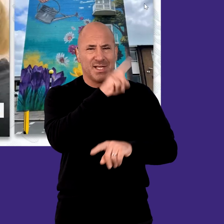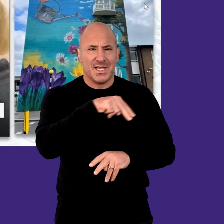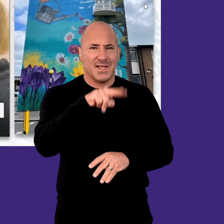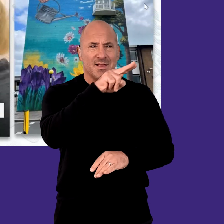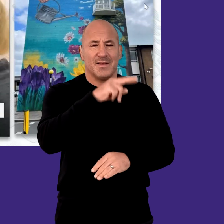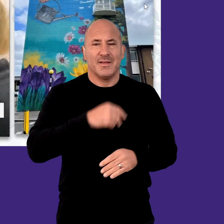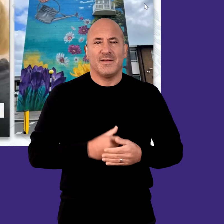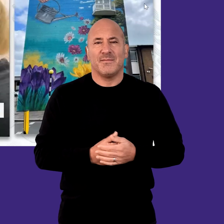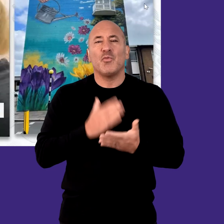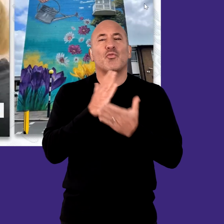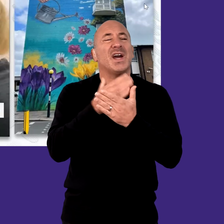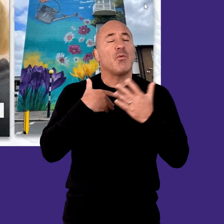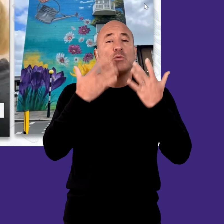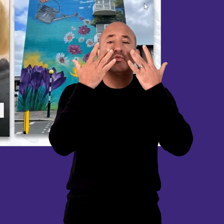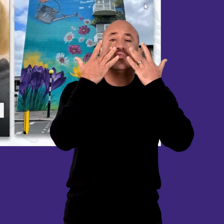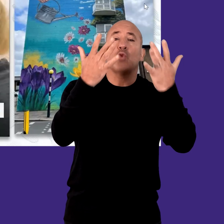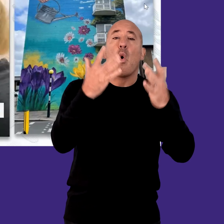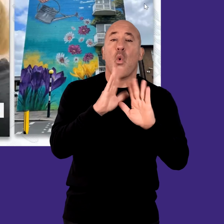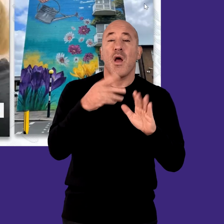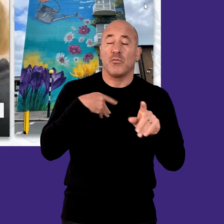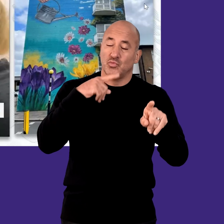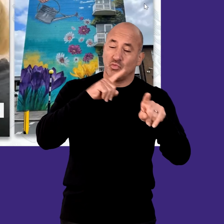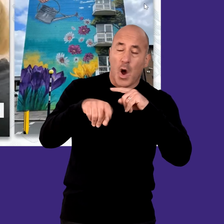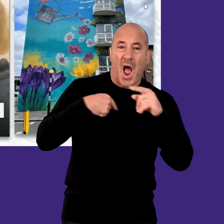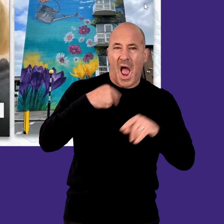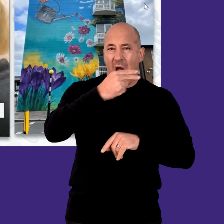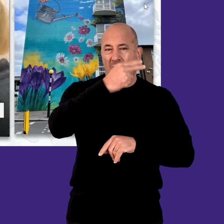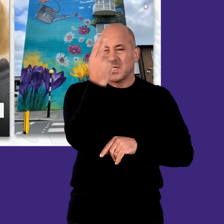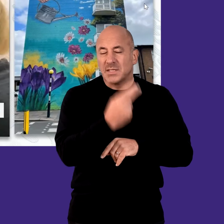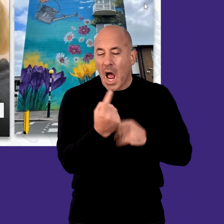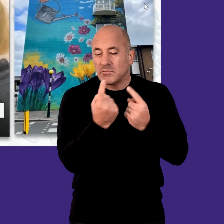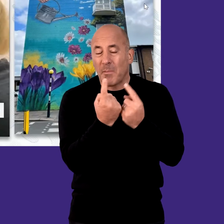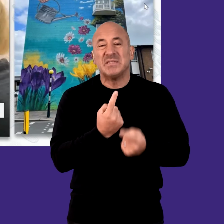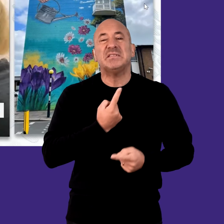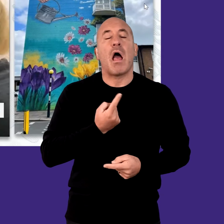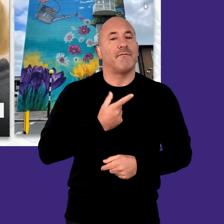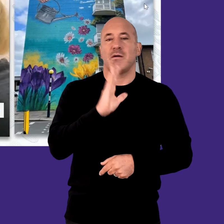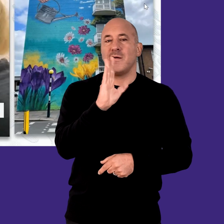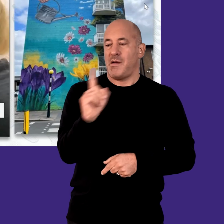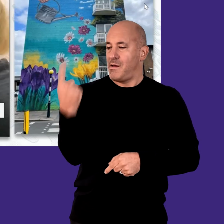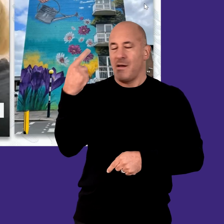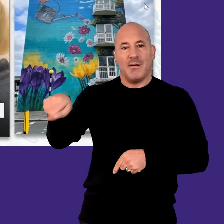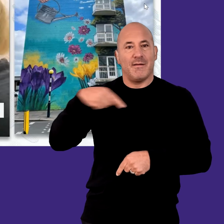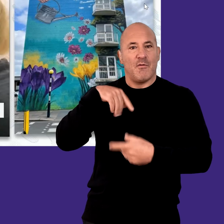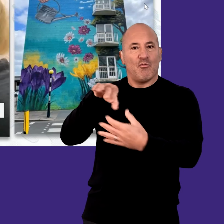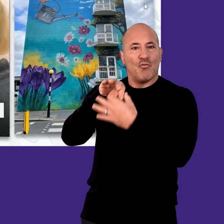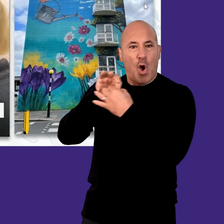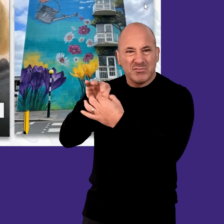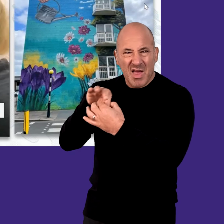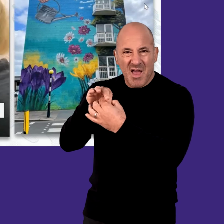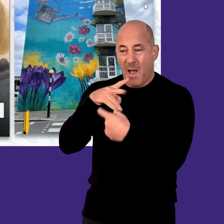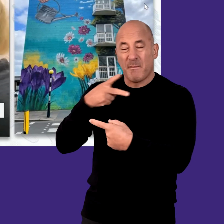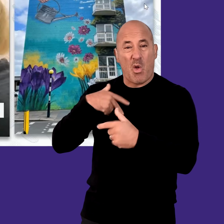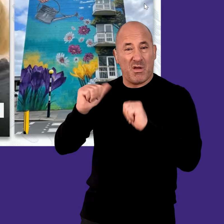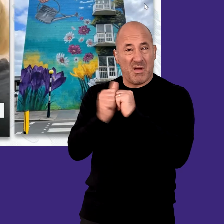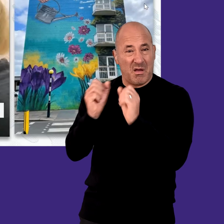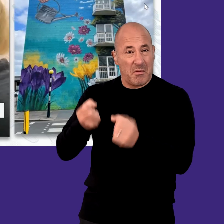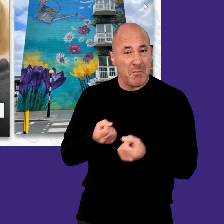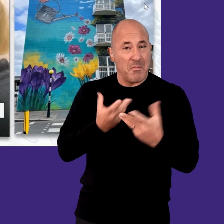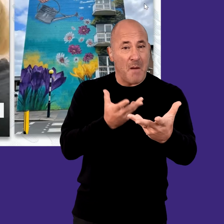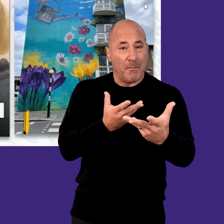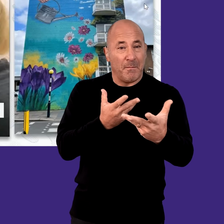accumulated in this beautiful mural that was in a very prominent place in the city centre. But the whole point of working together to